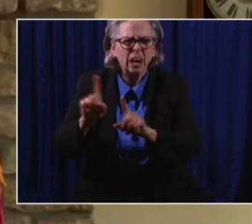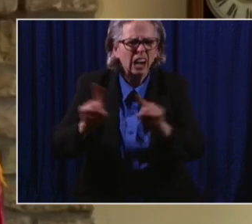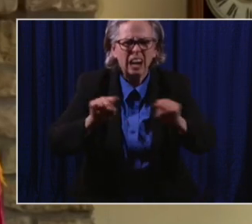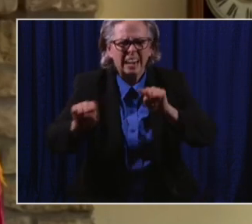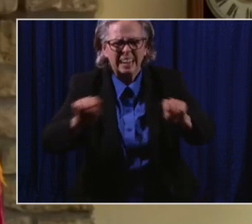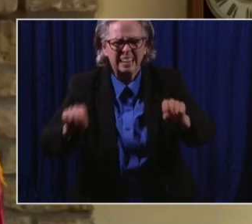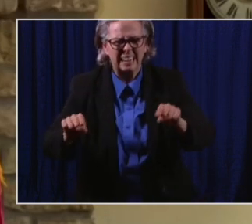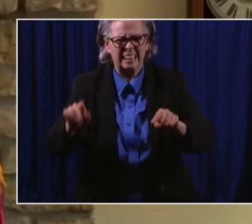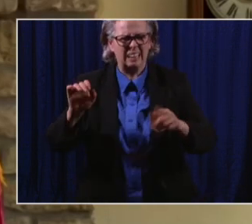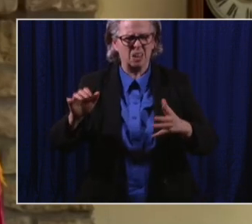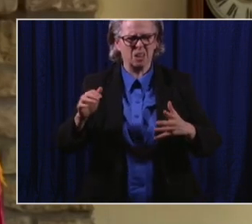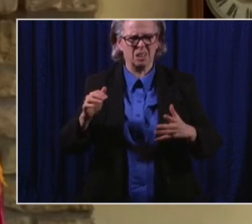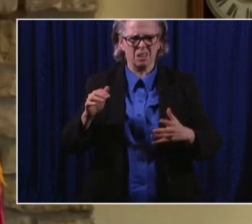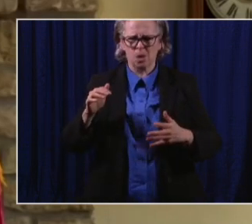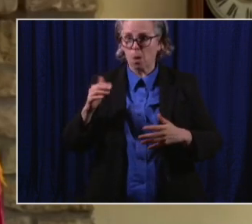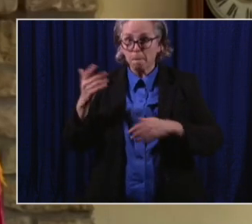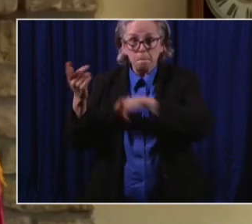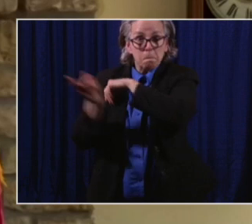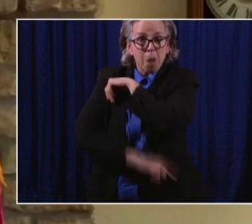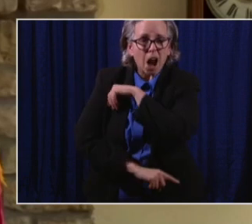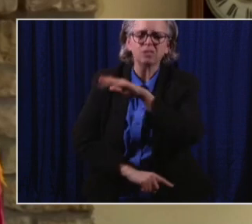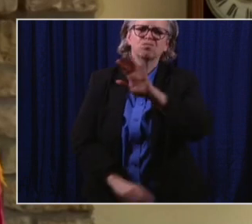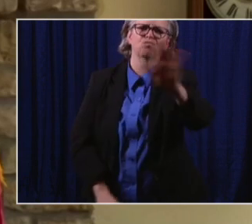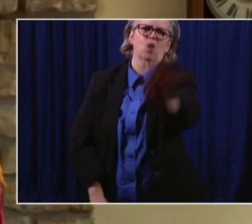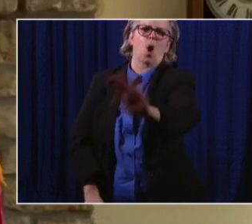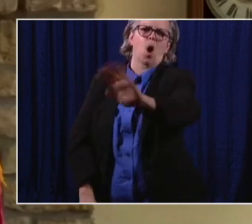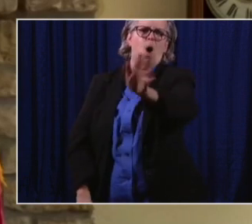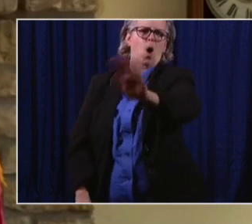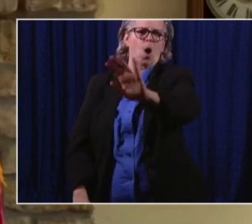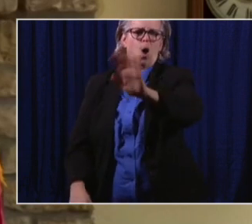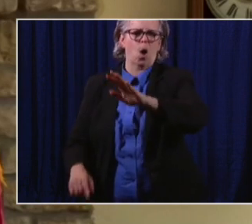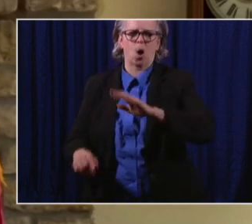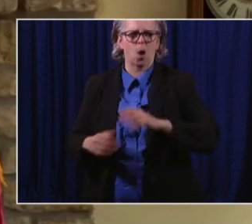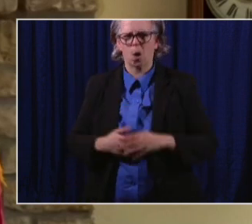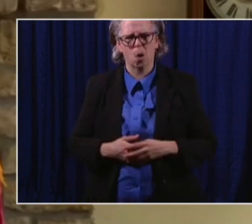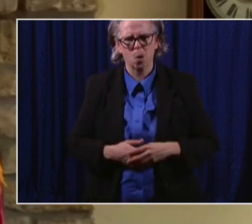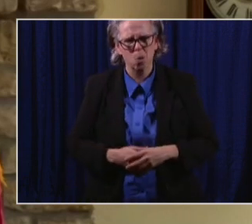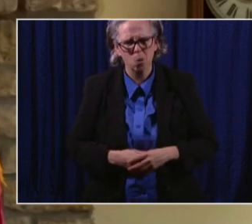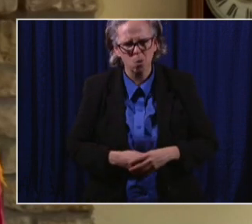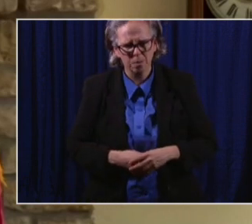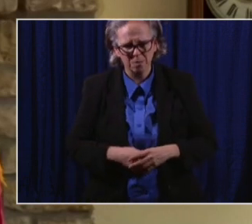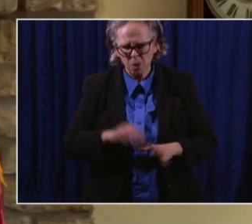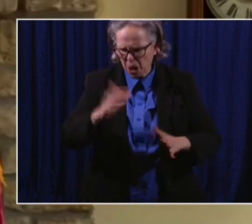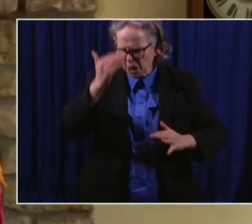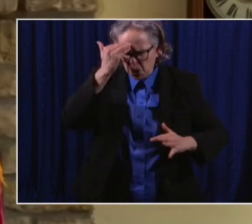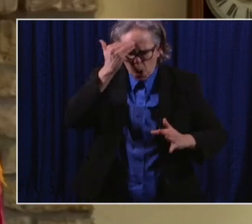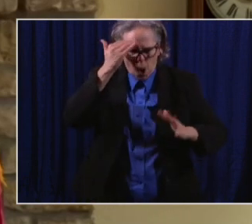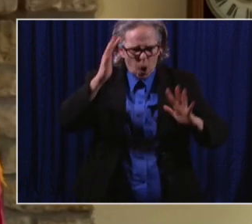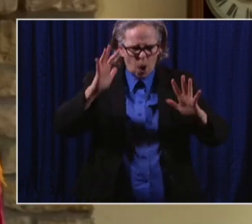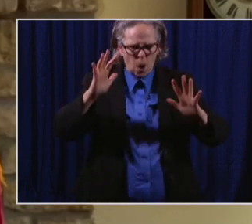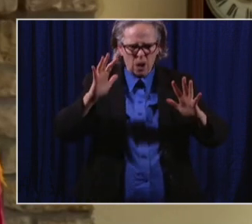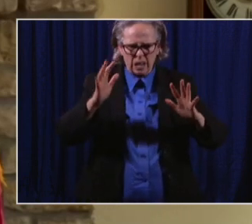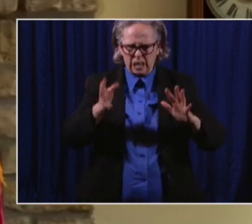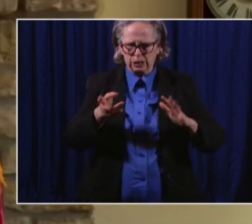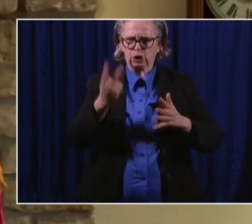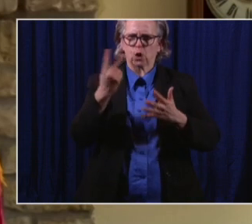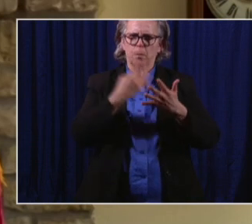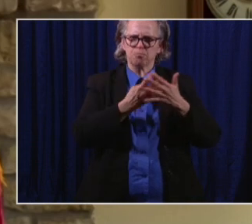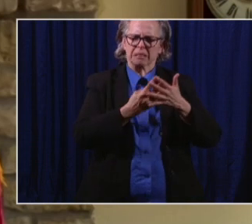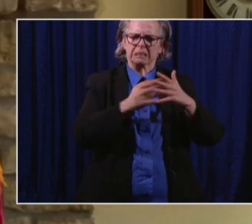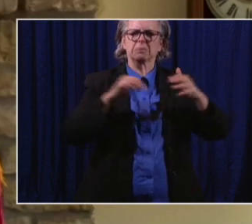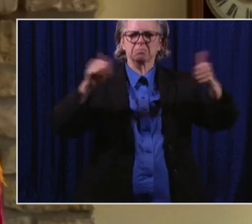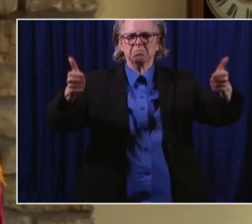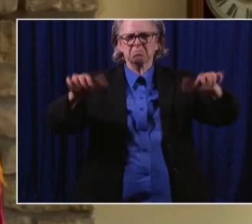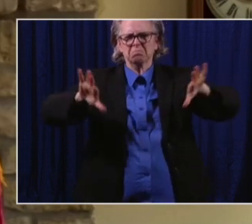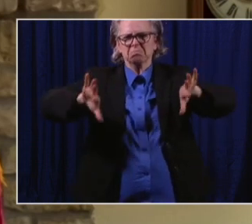of Ohio. And yes, we fully realize there is a prison there, and citizens of the community